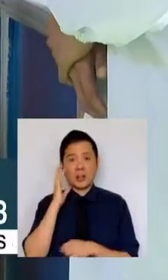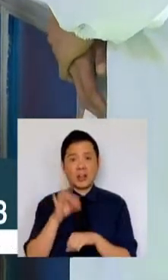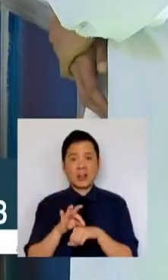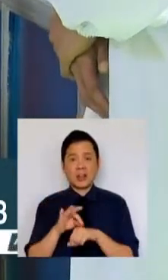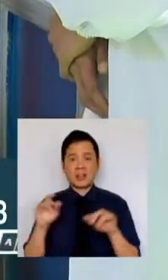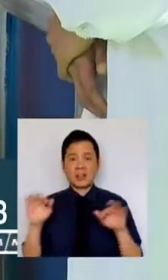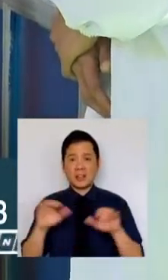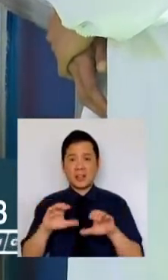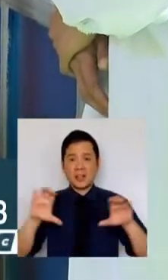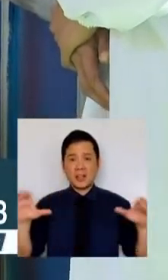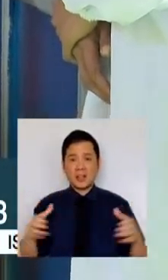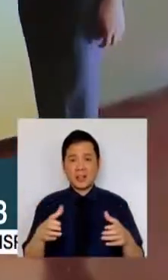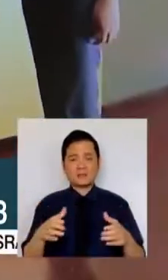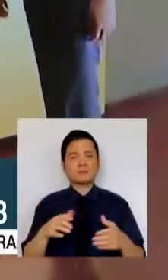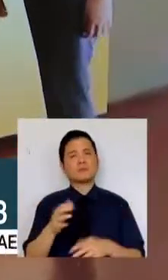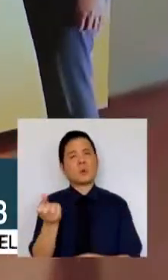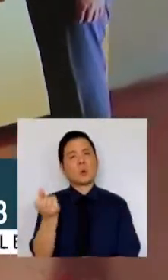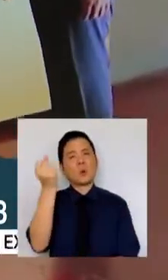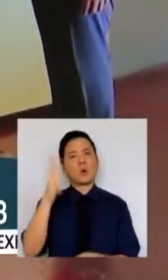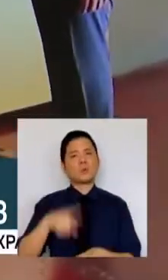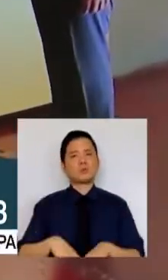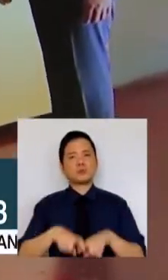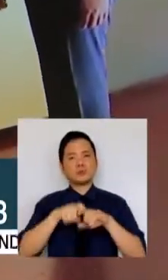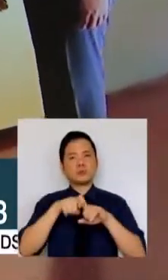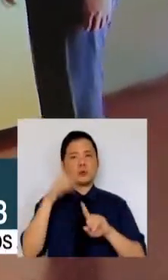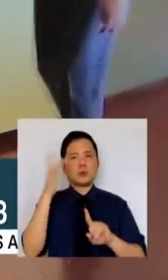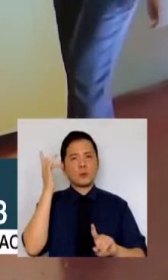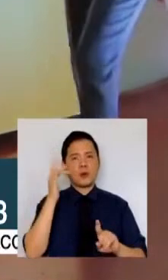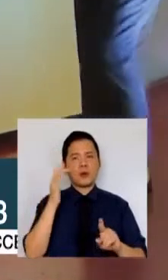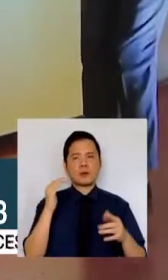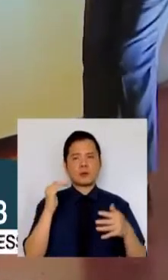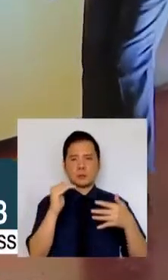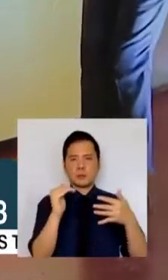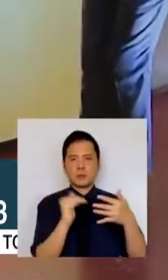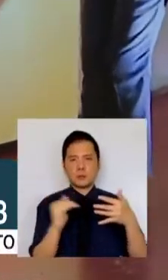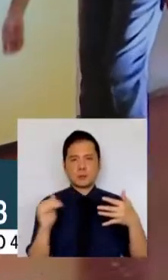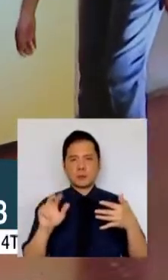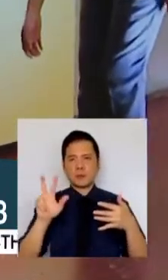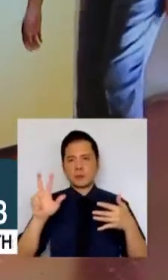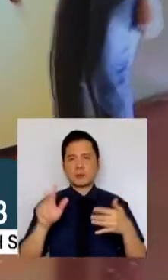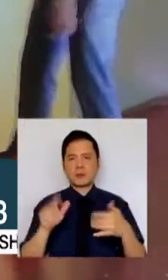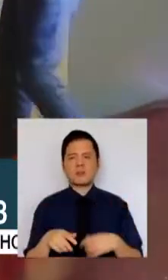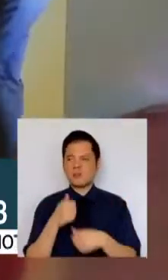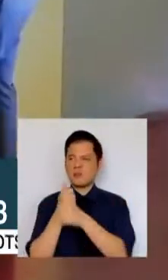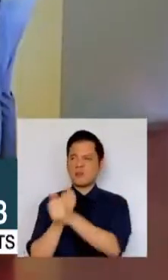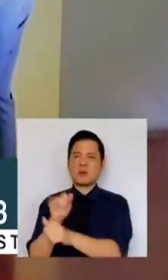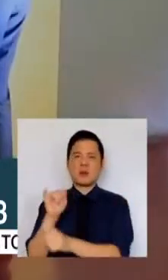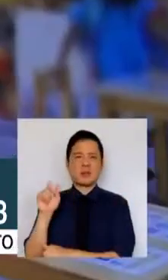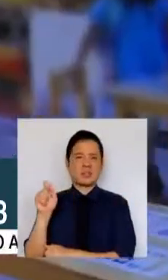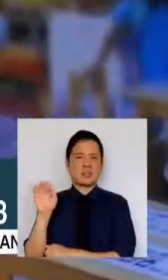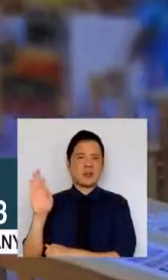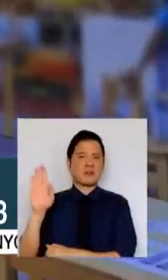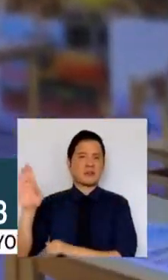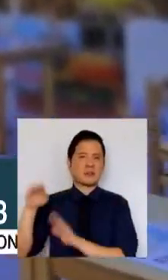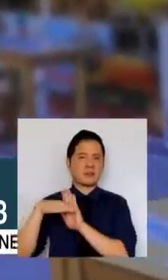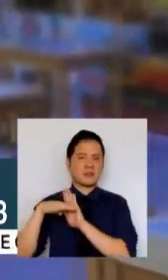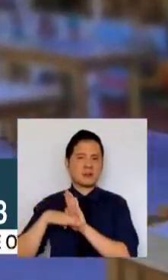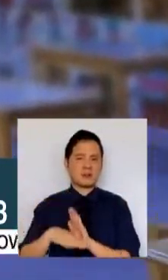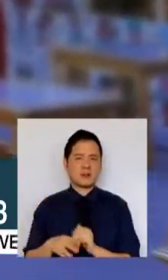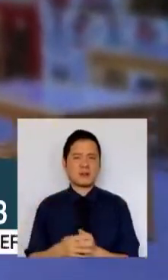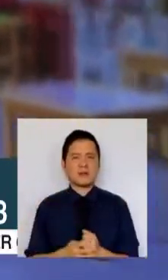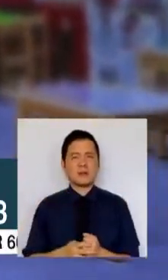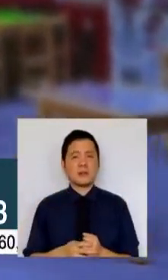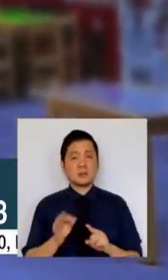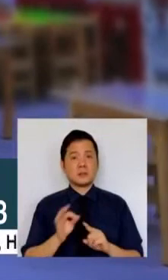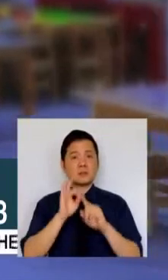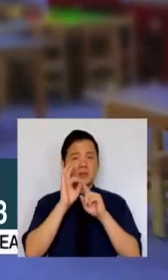under alert level 3. This is in accordance to IATF guidelines. In-person classes will proceed in areas under alert levels